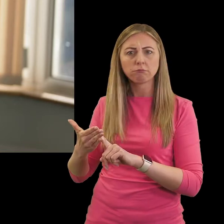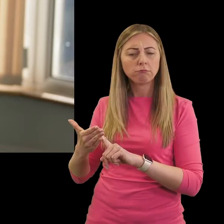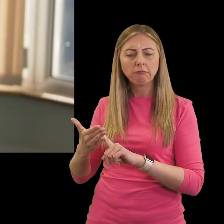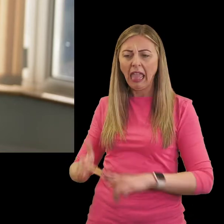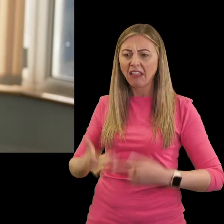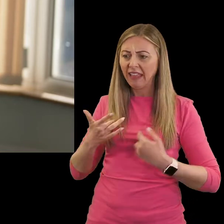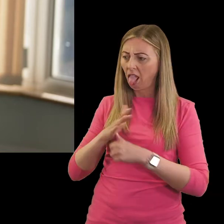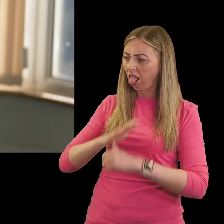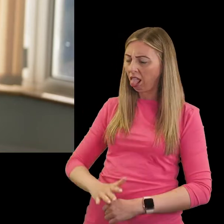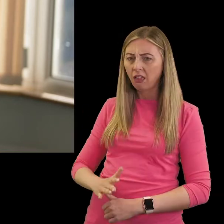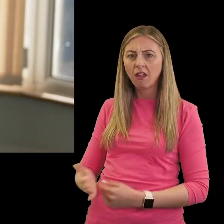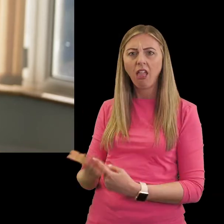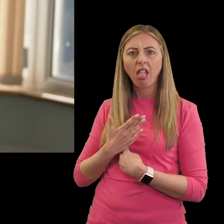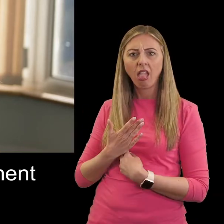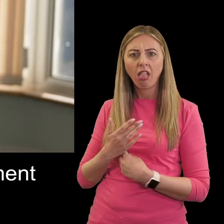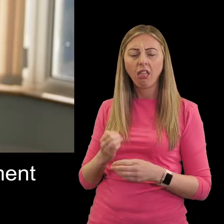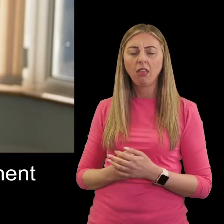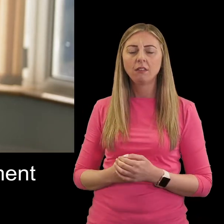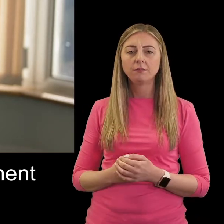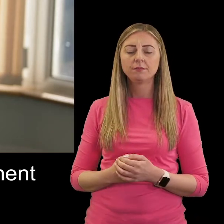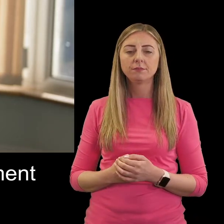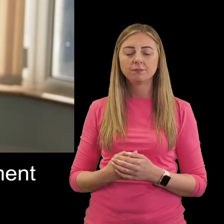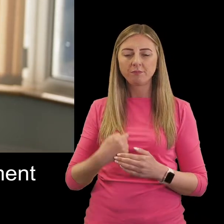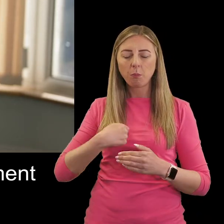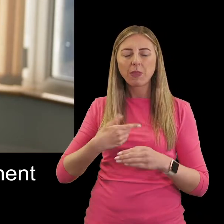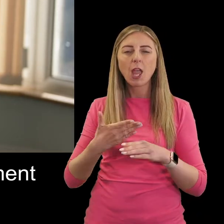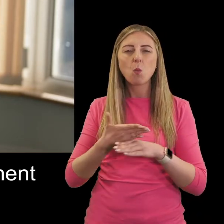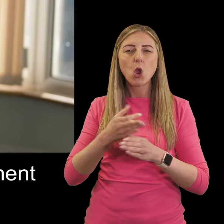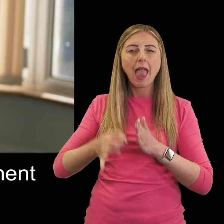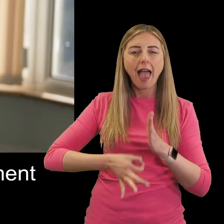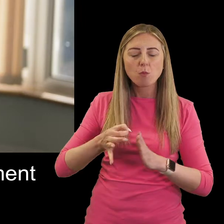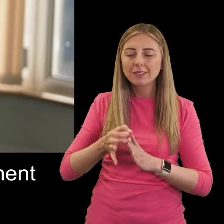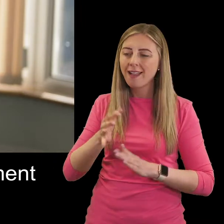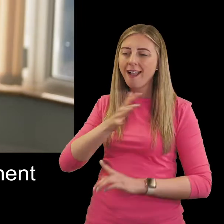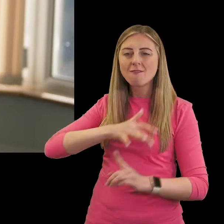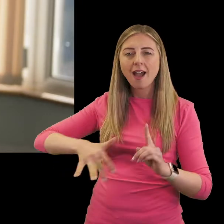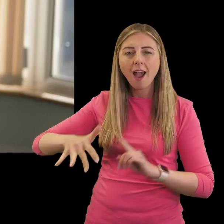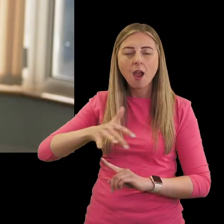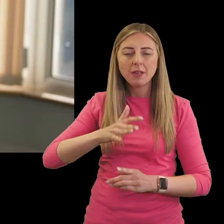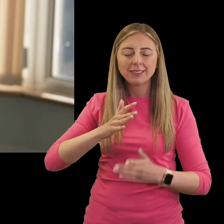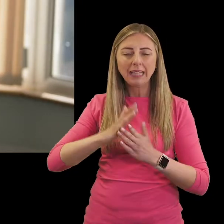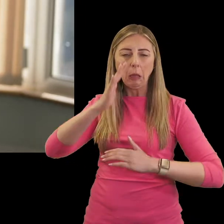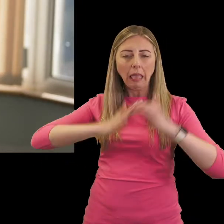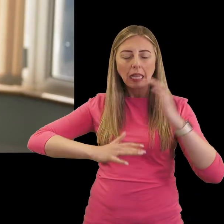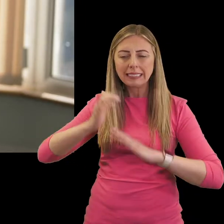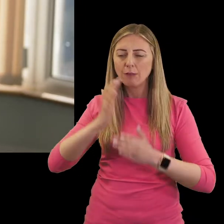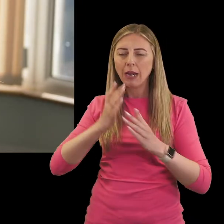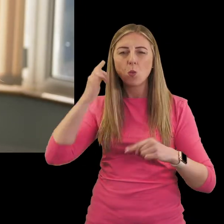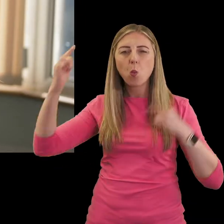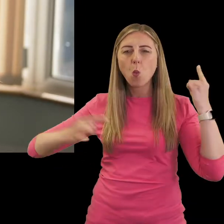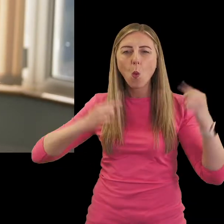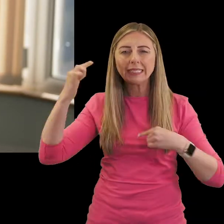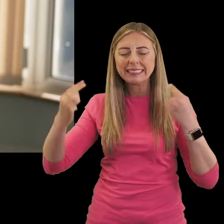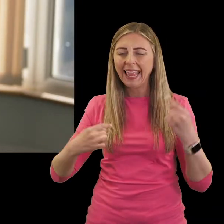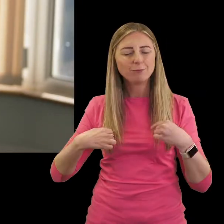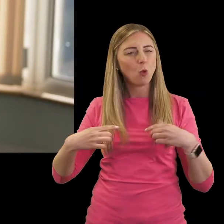Due to sort of like the working hours, the working environment being very noisy and unsuitable for my stress